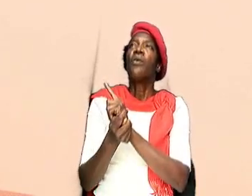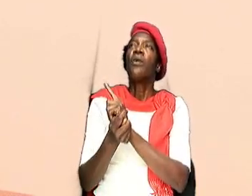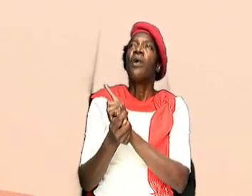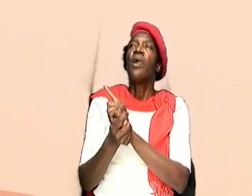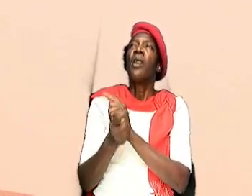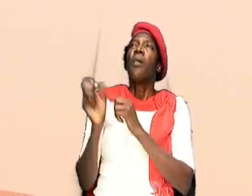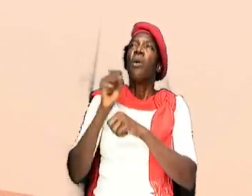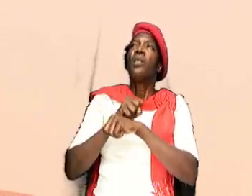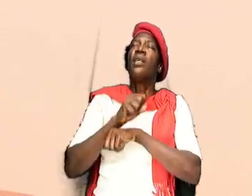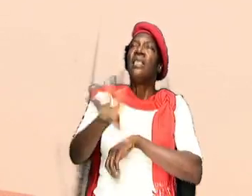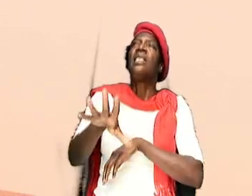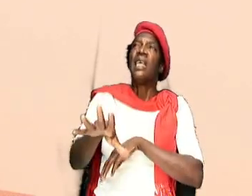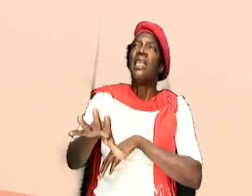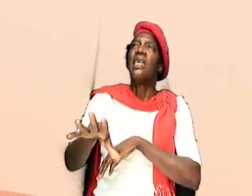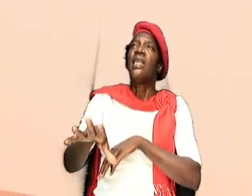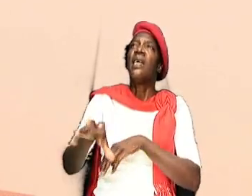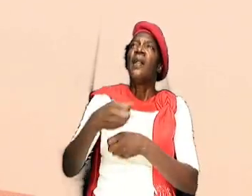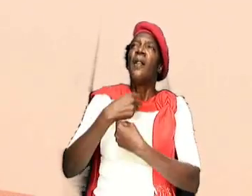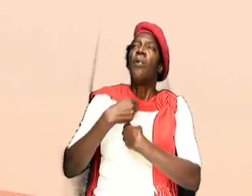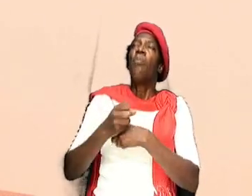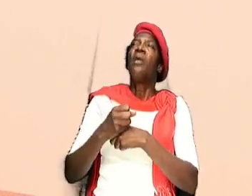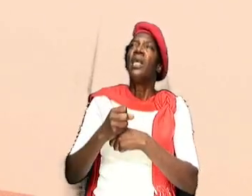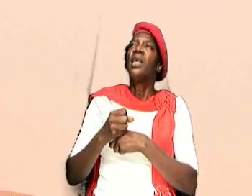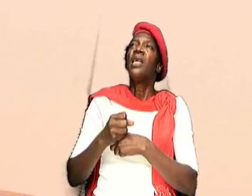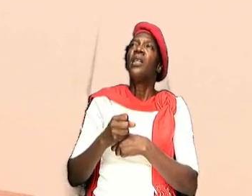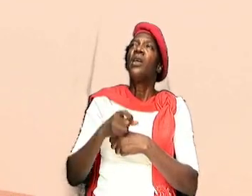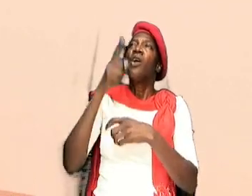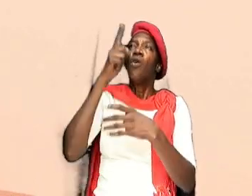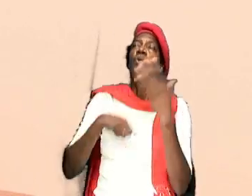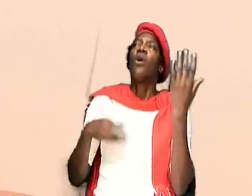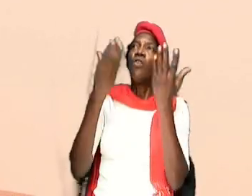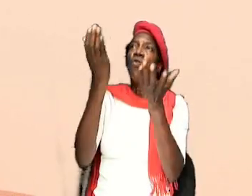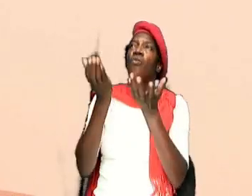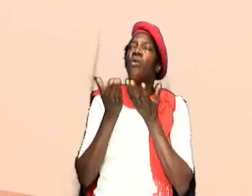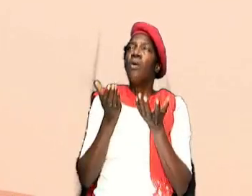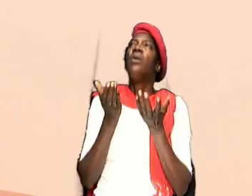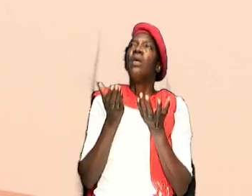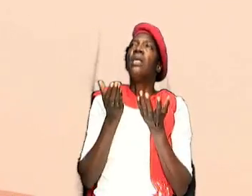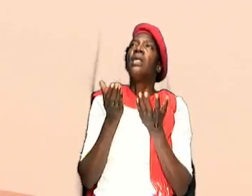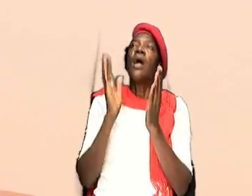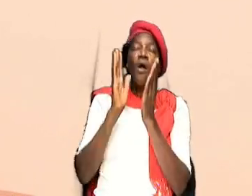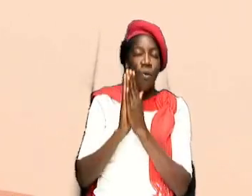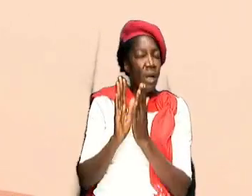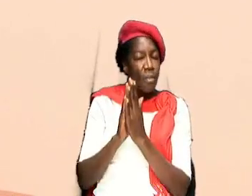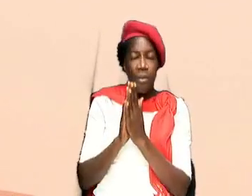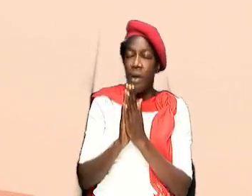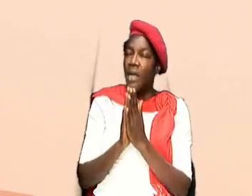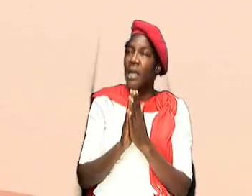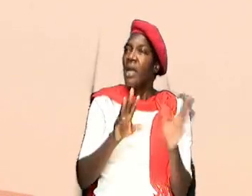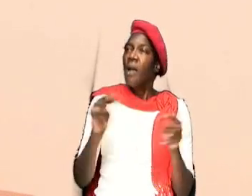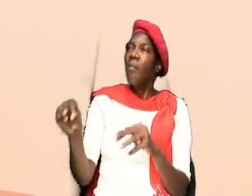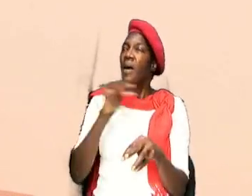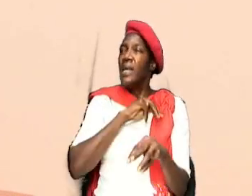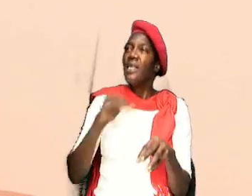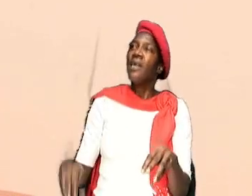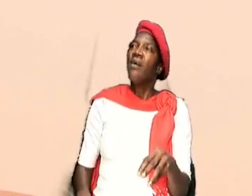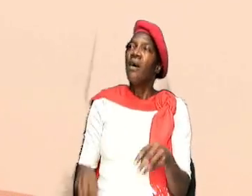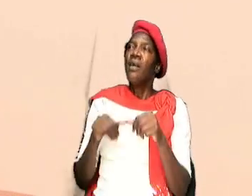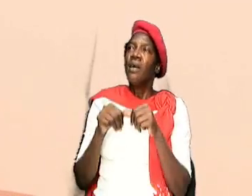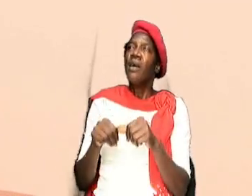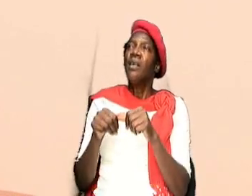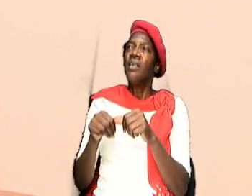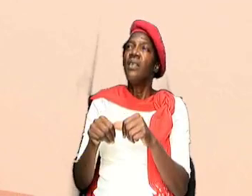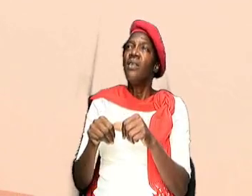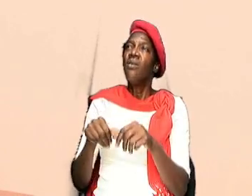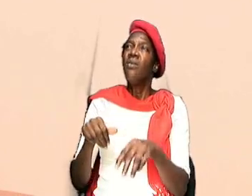will send it out and you will cause it to accomplish what you will. We pray, mighty God, that you will continue to stir